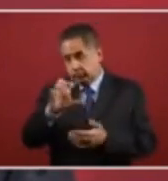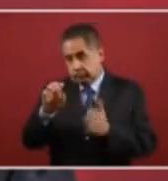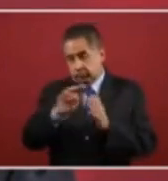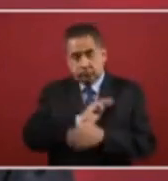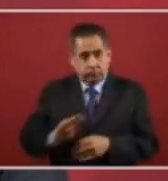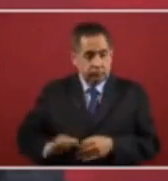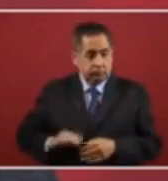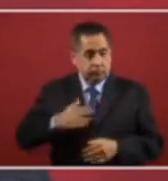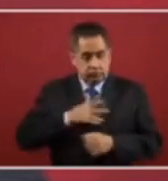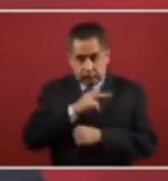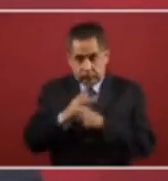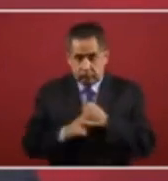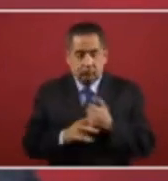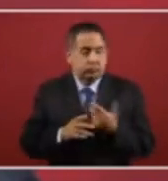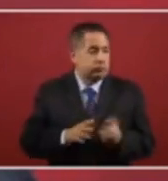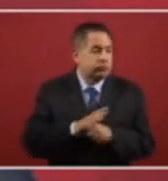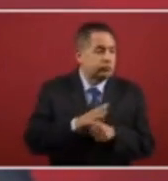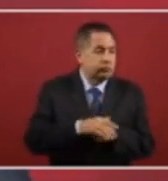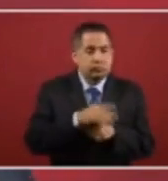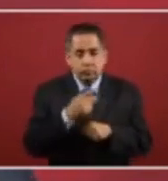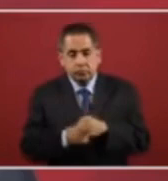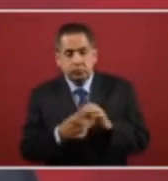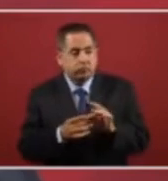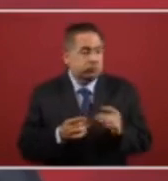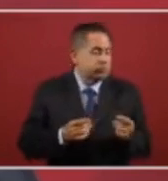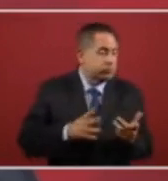And it's got about the two